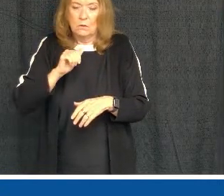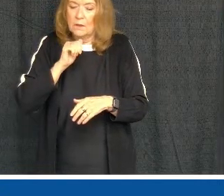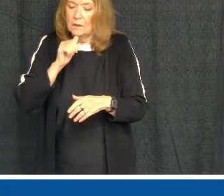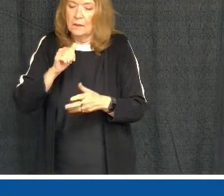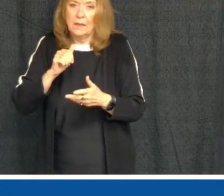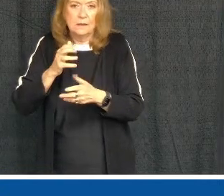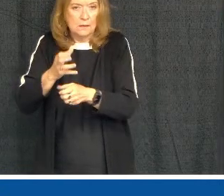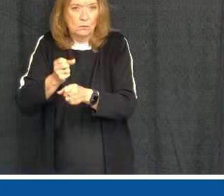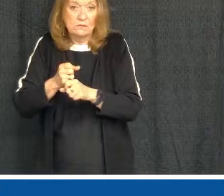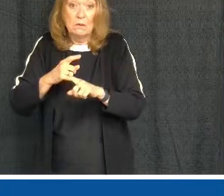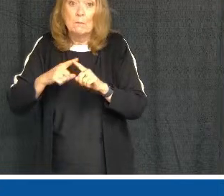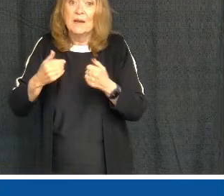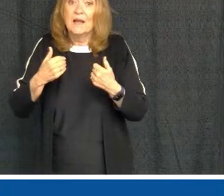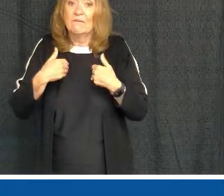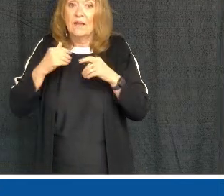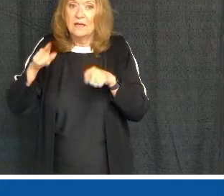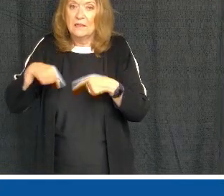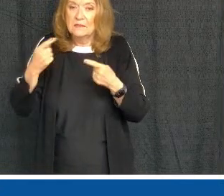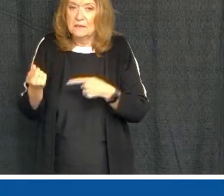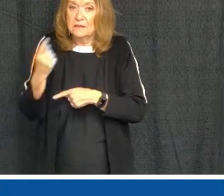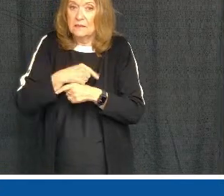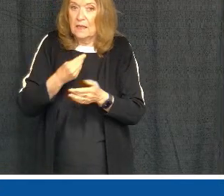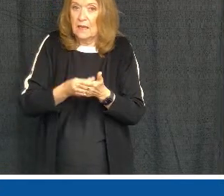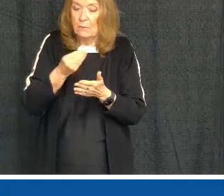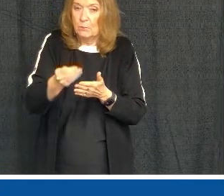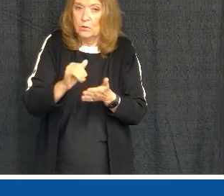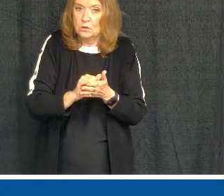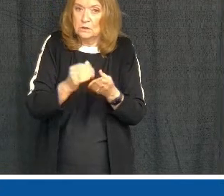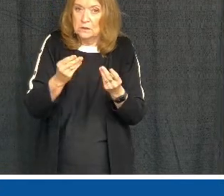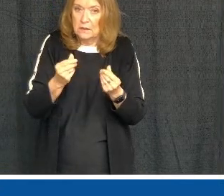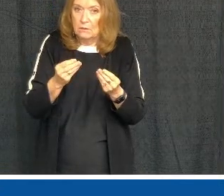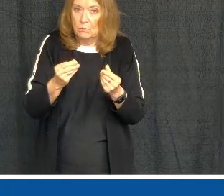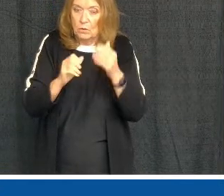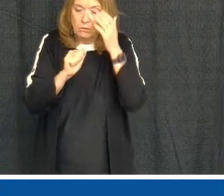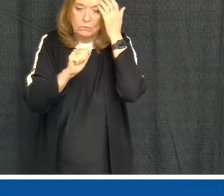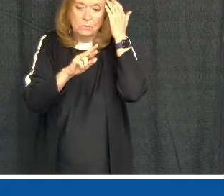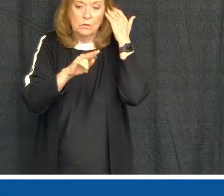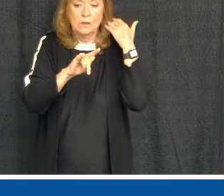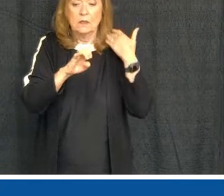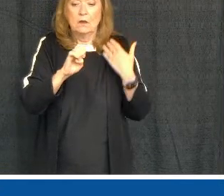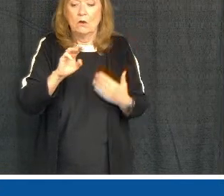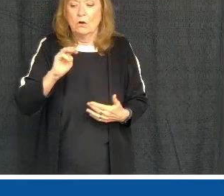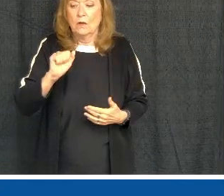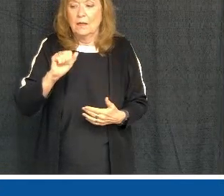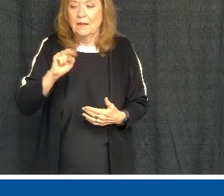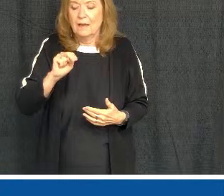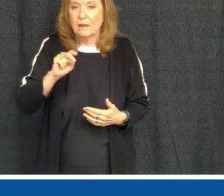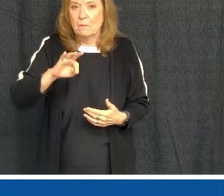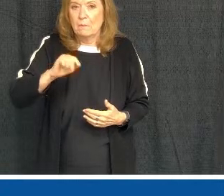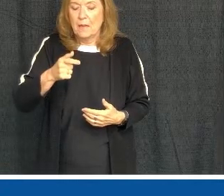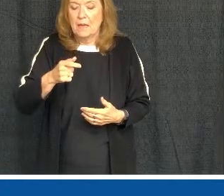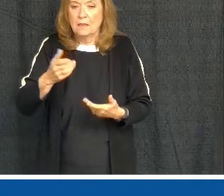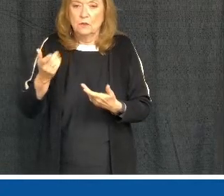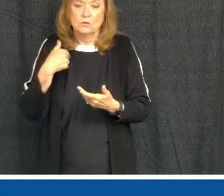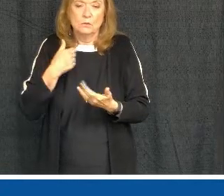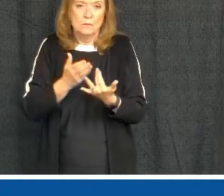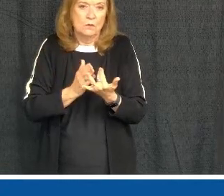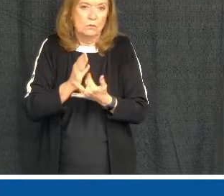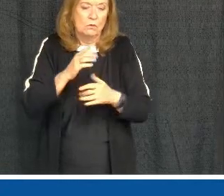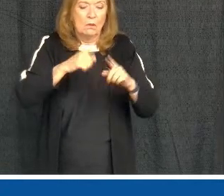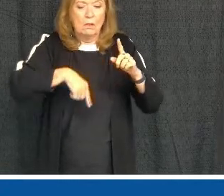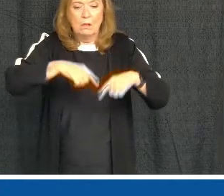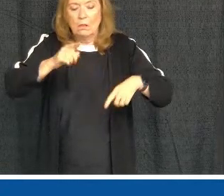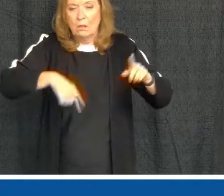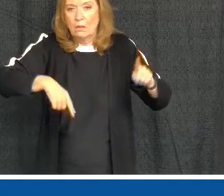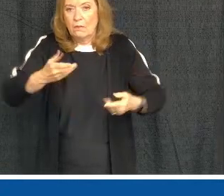but I had it ever since the day that I purchased that property. Artie Manning took me through a wide variety of things that I needed